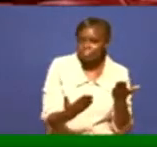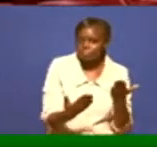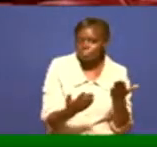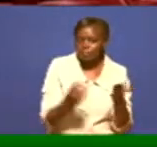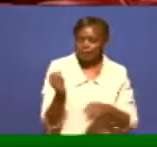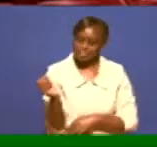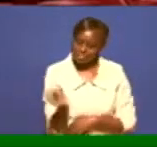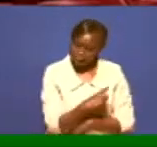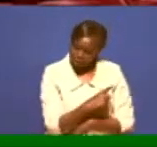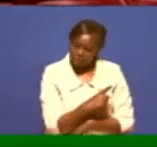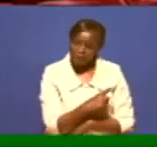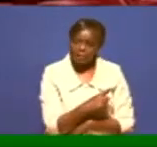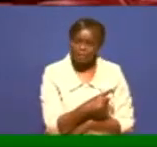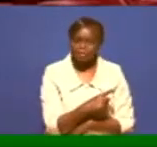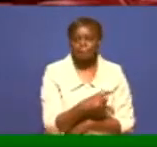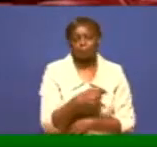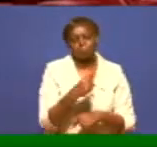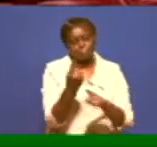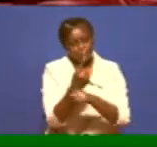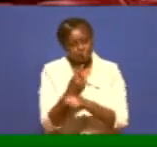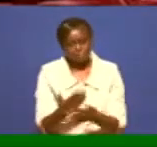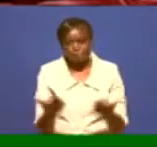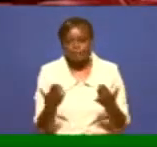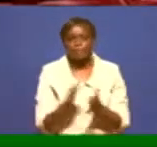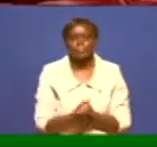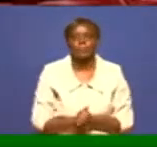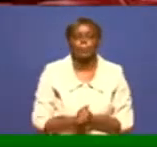salaries and other recurrent expenditures.